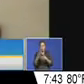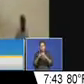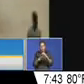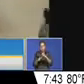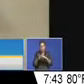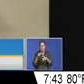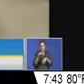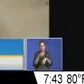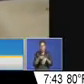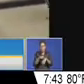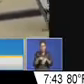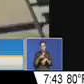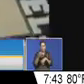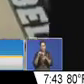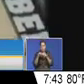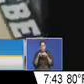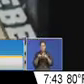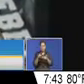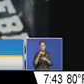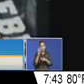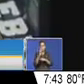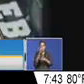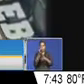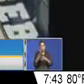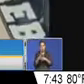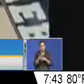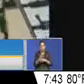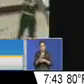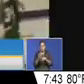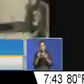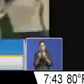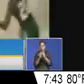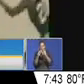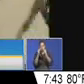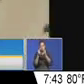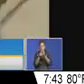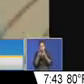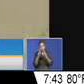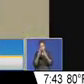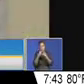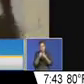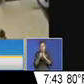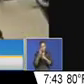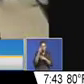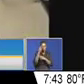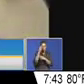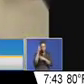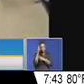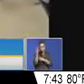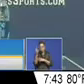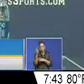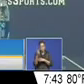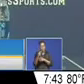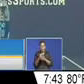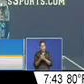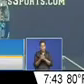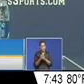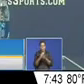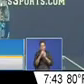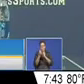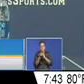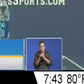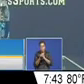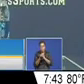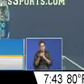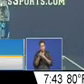turnovers. Still not where we wanted to be with a group trying to figure themselves out. I think a legitimate turnover number is about 15